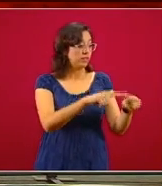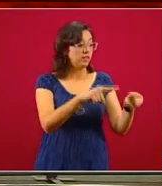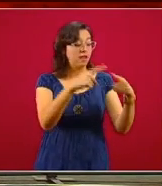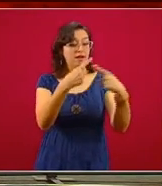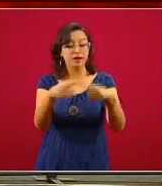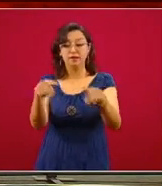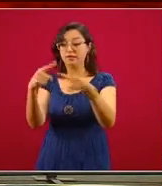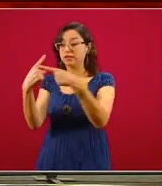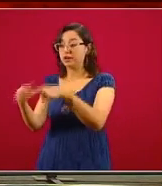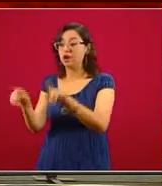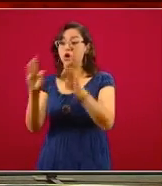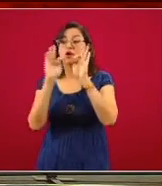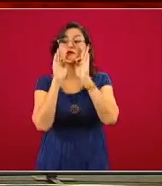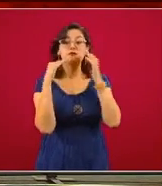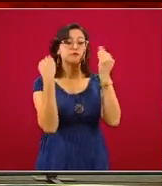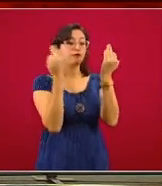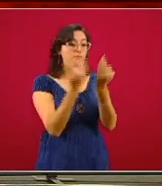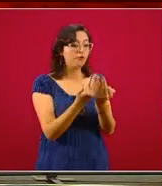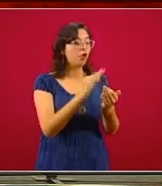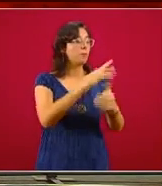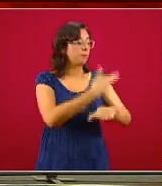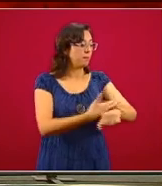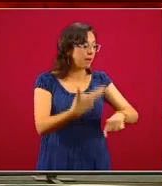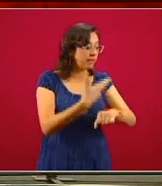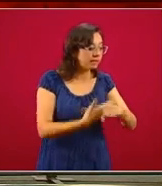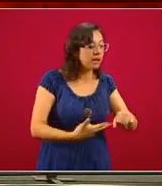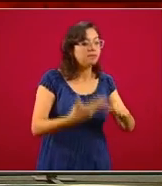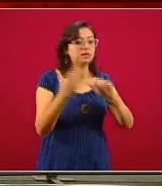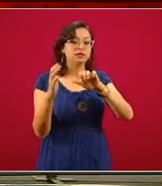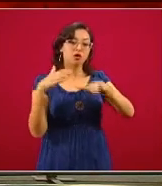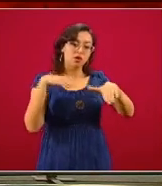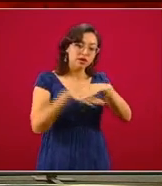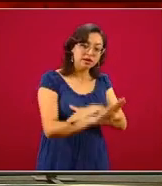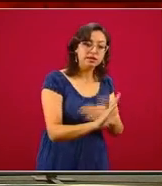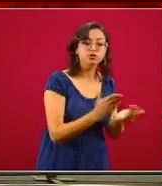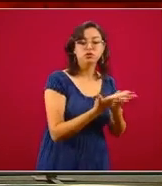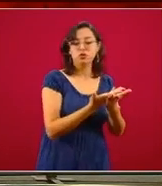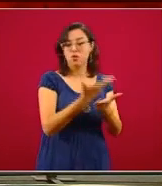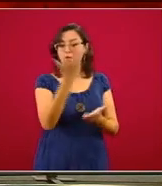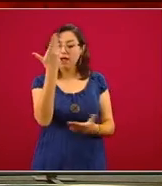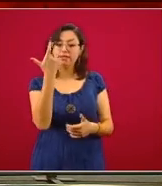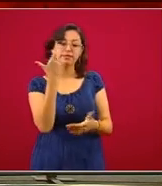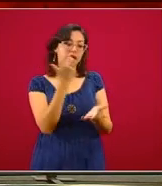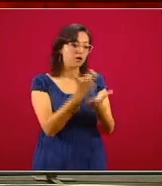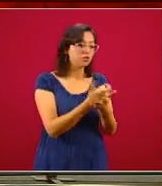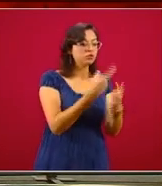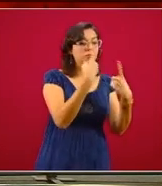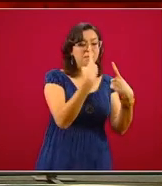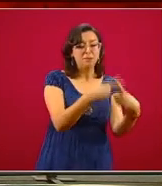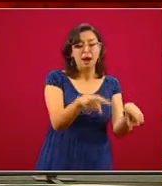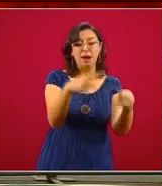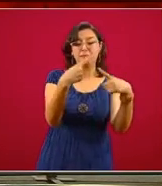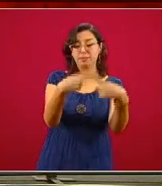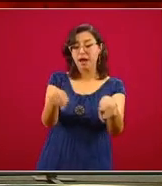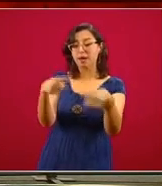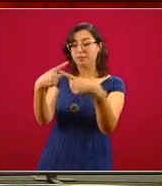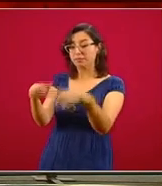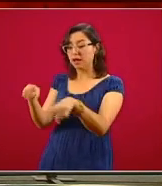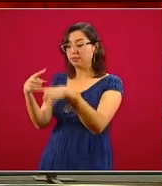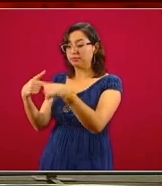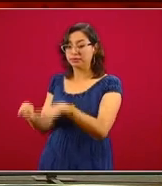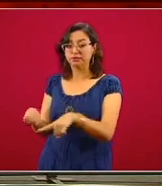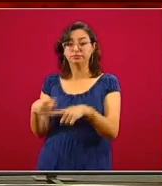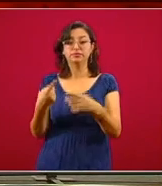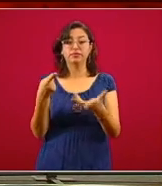7 different models for ensuring people being admitted and let out. And this